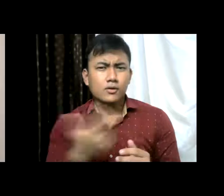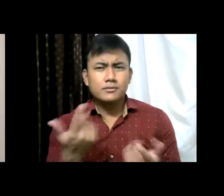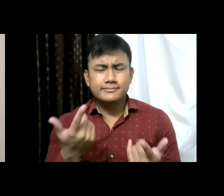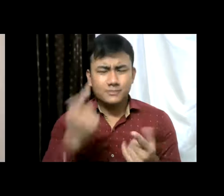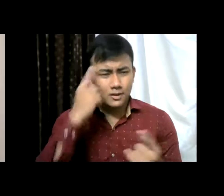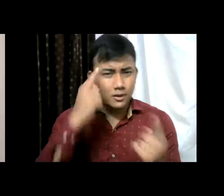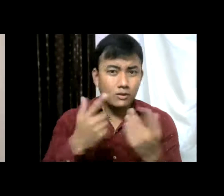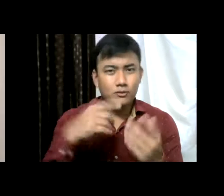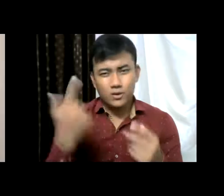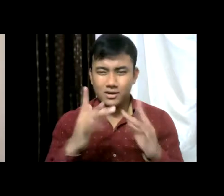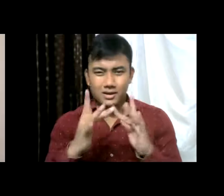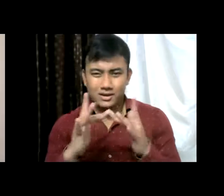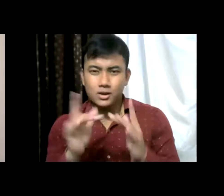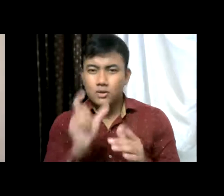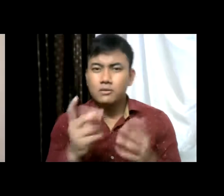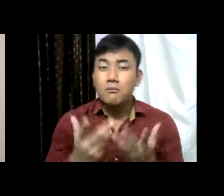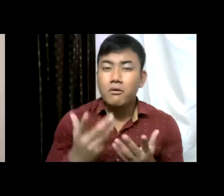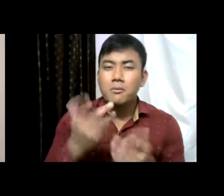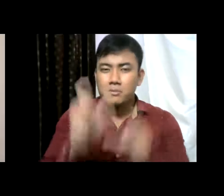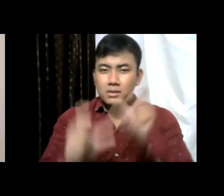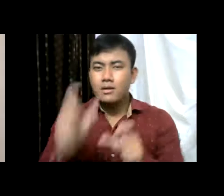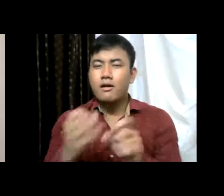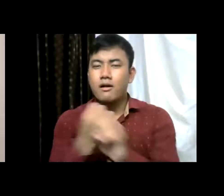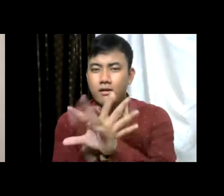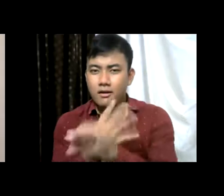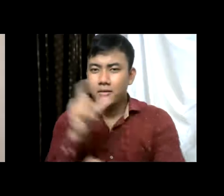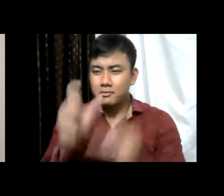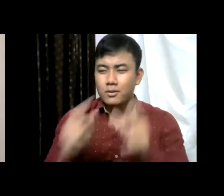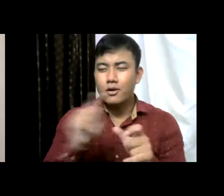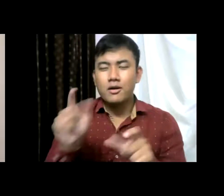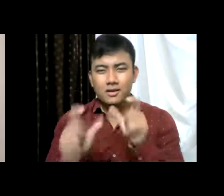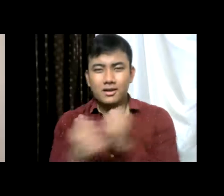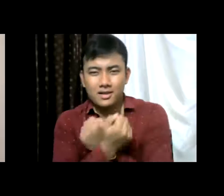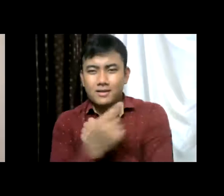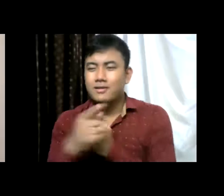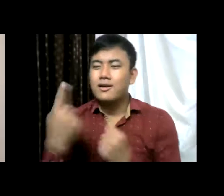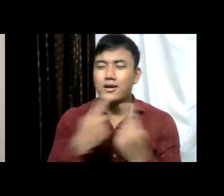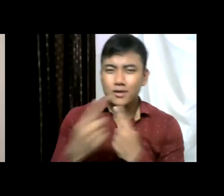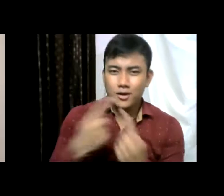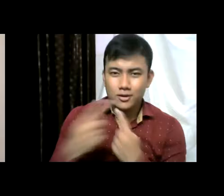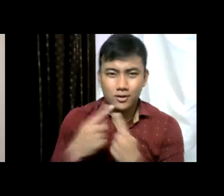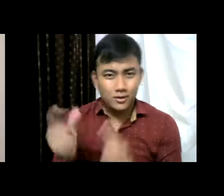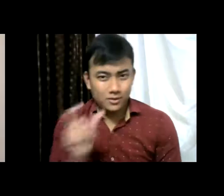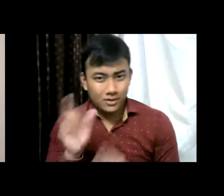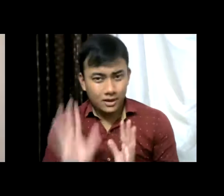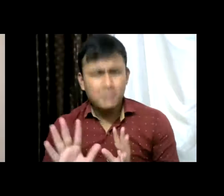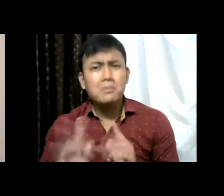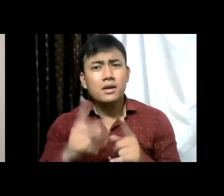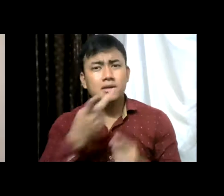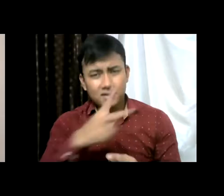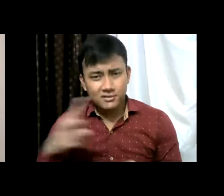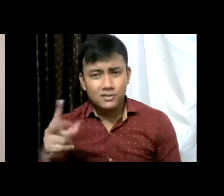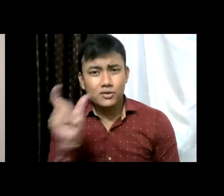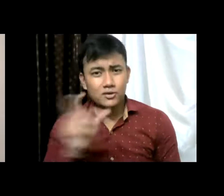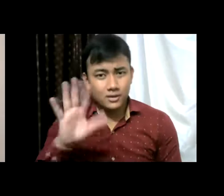of our loved ones, but also to recreate experiences that were previously rooted in physical presence.